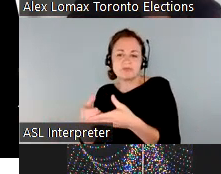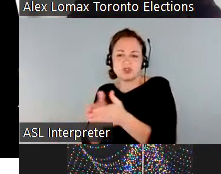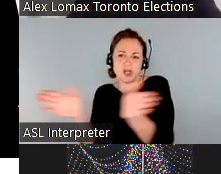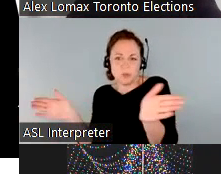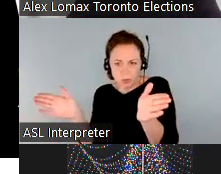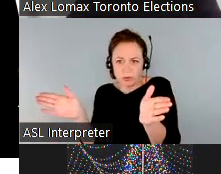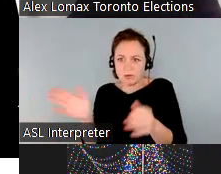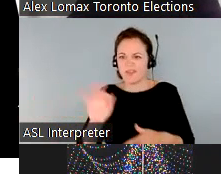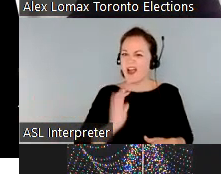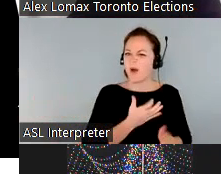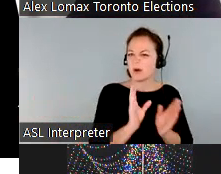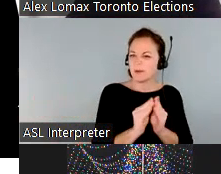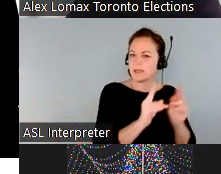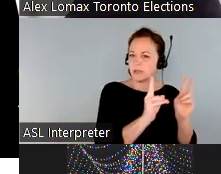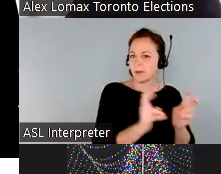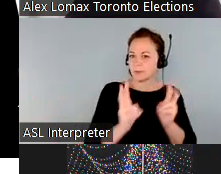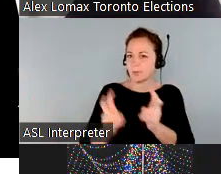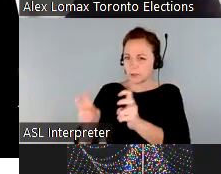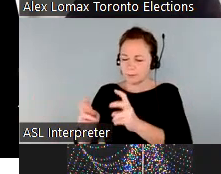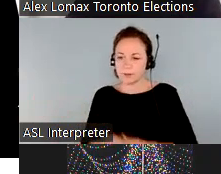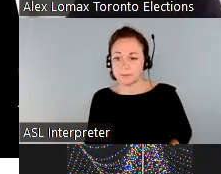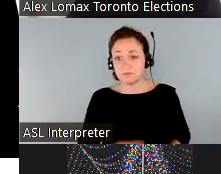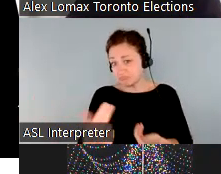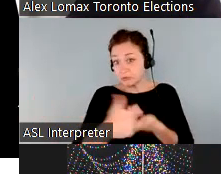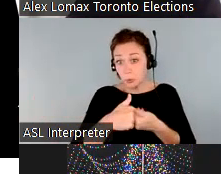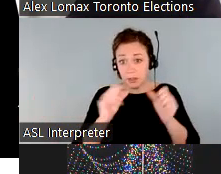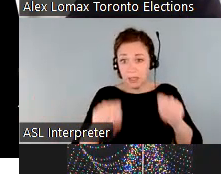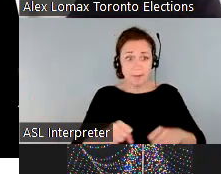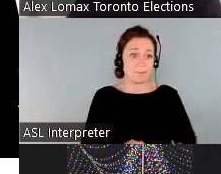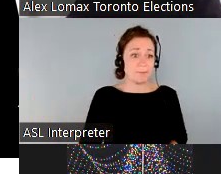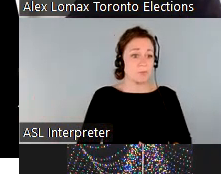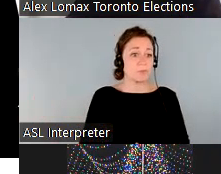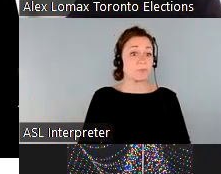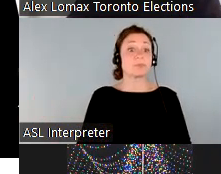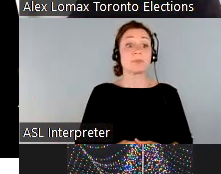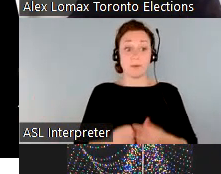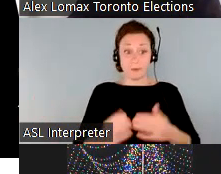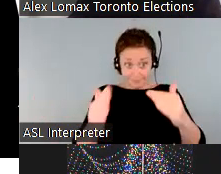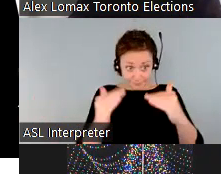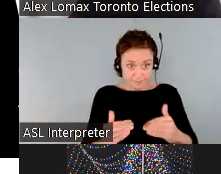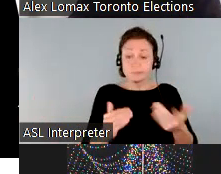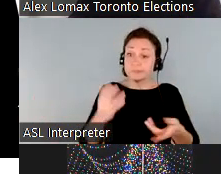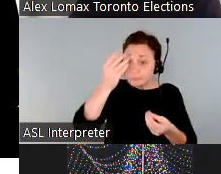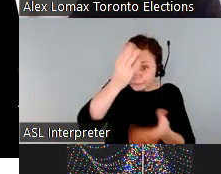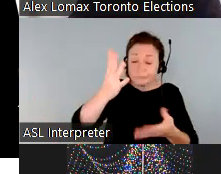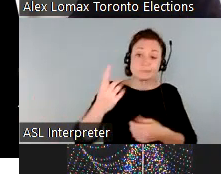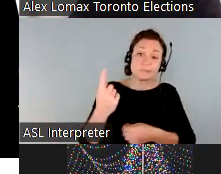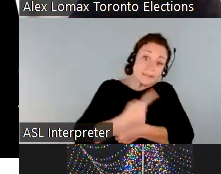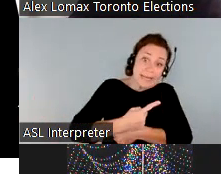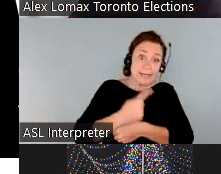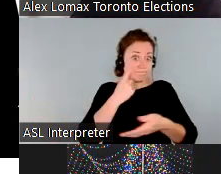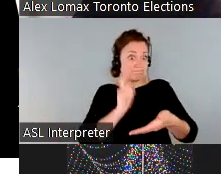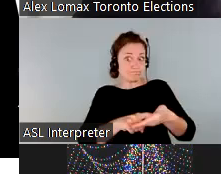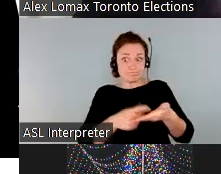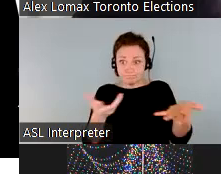that's also something you can join. Next slide, please. Just some elections key dates for you.